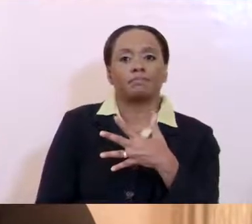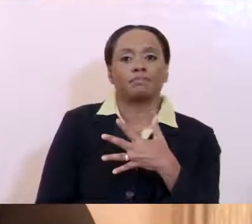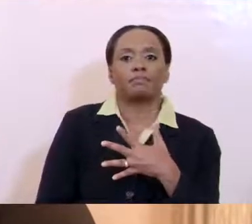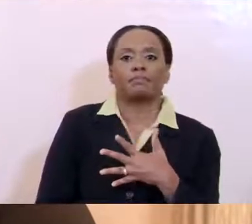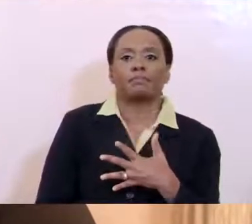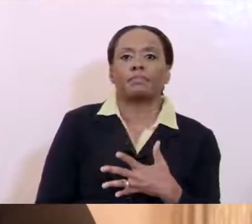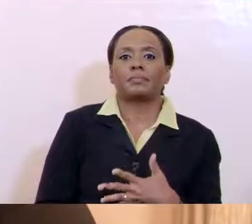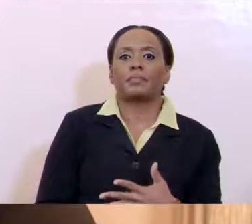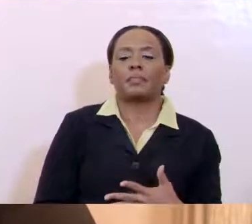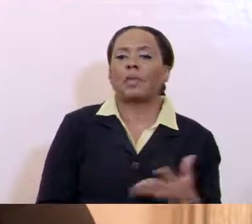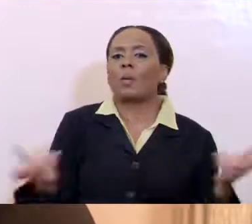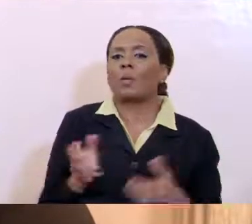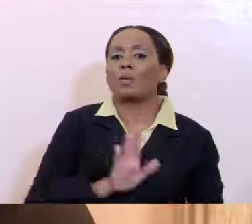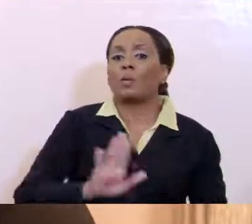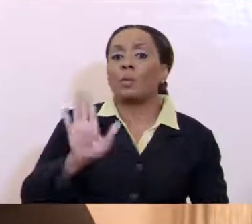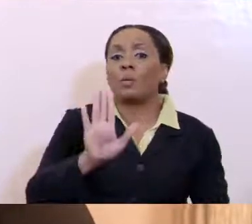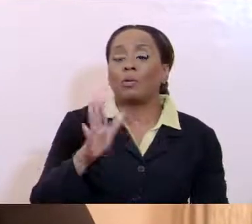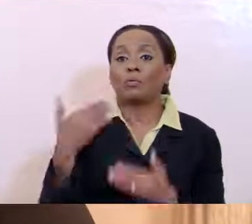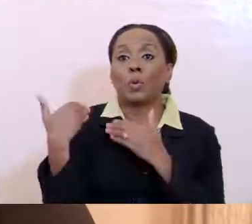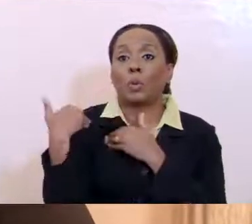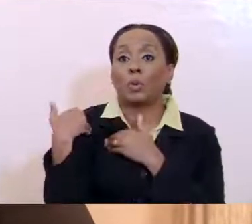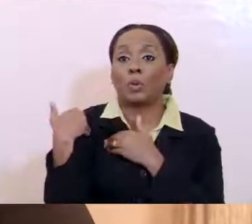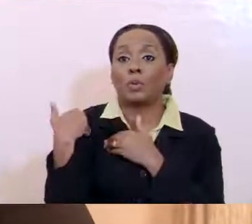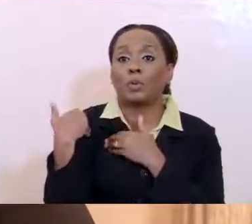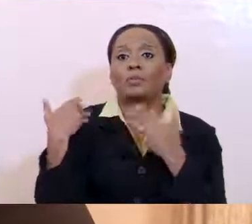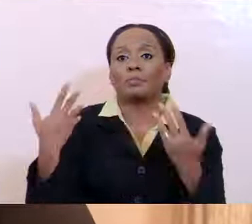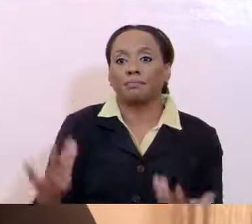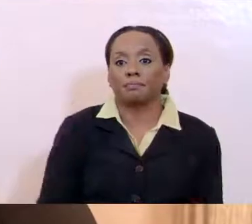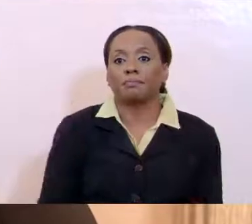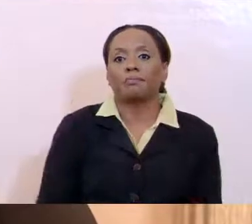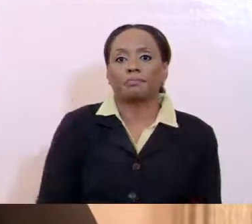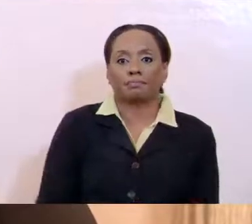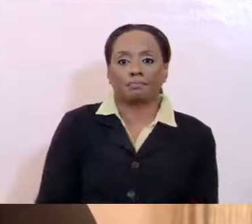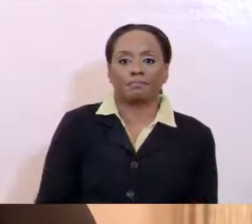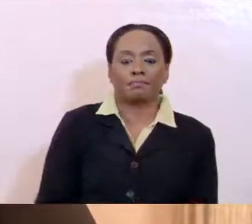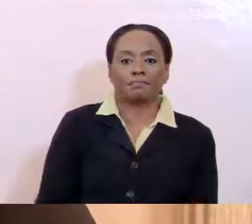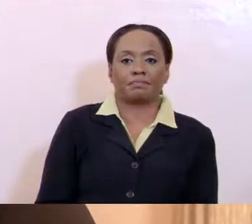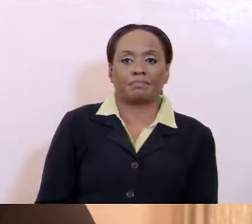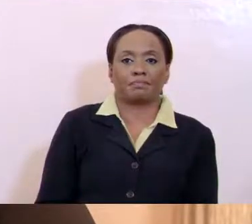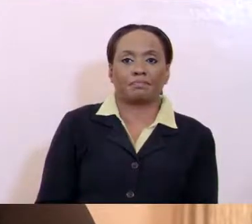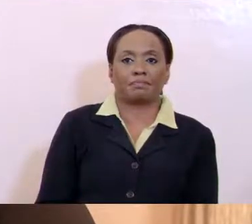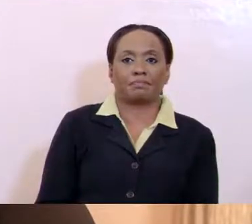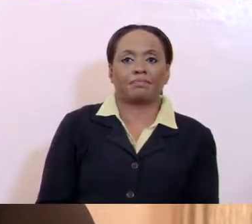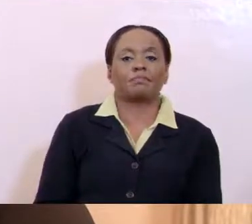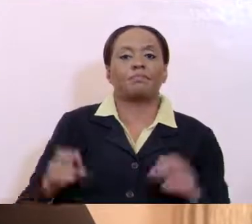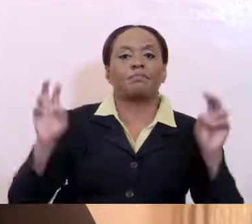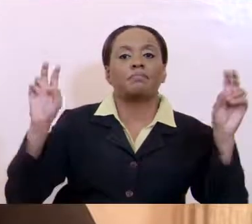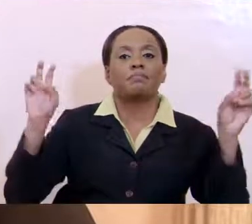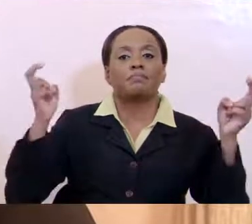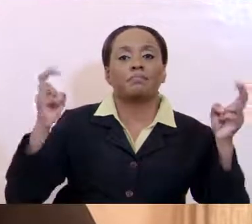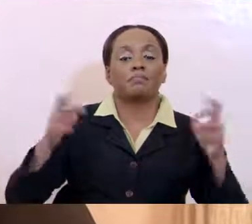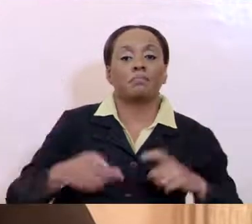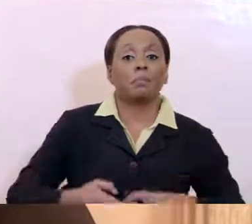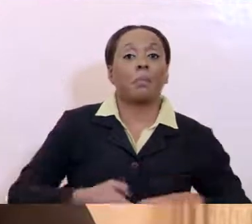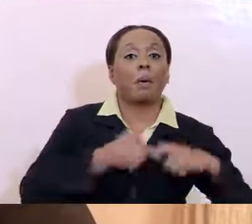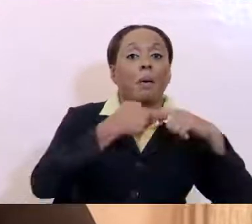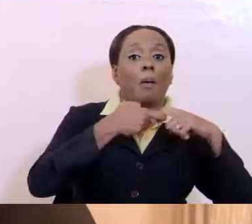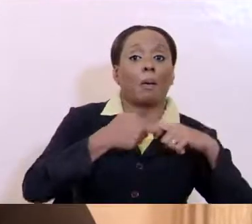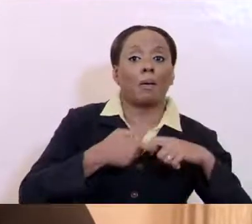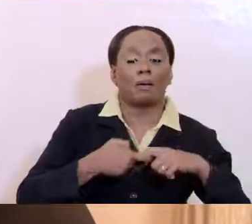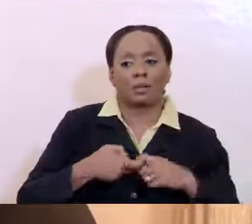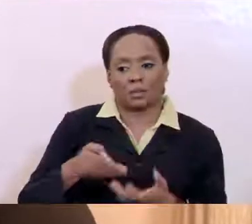is expected of us as we go into this next phase. We had the pause, we had the stop, and now we've got